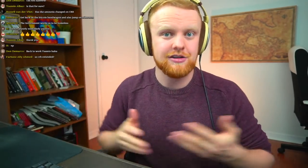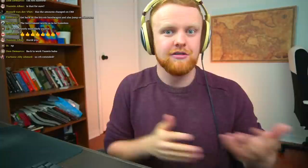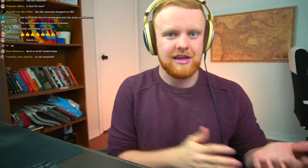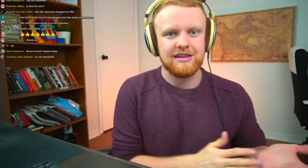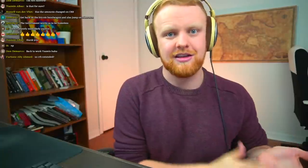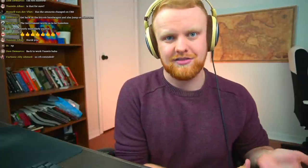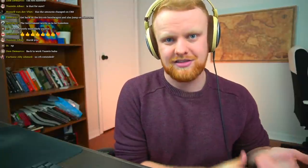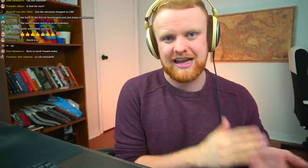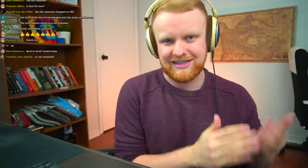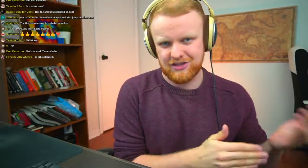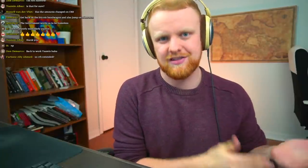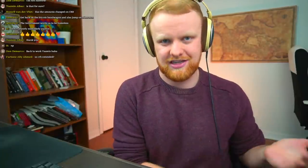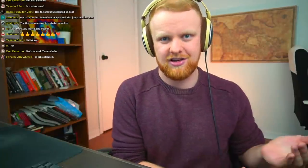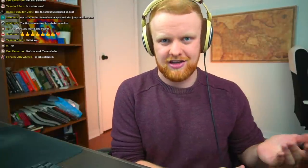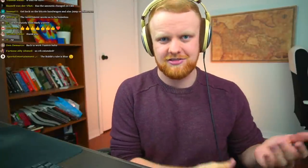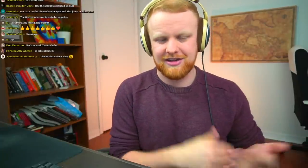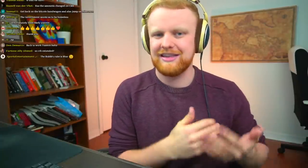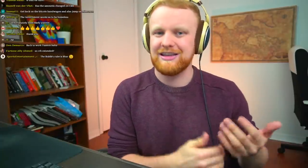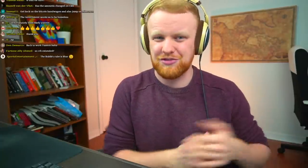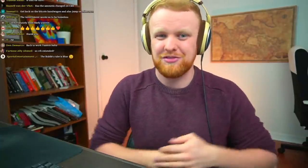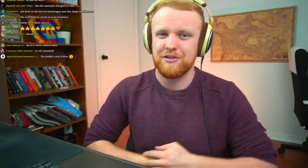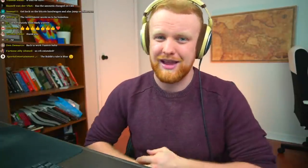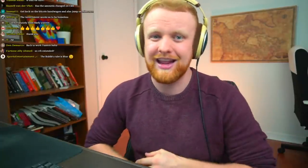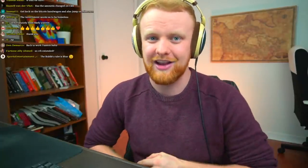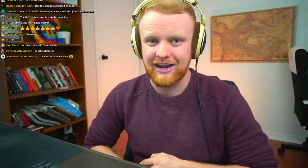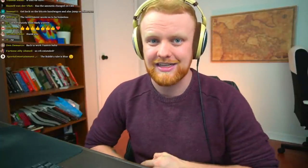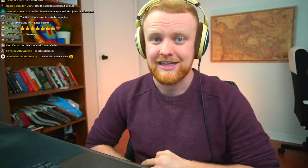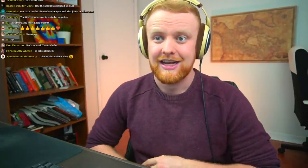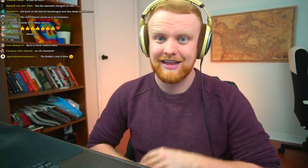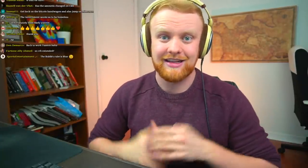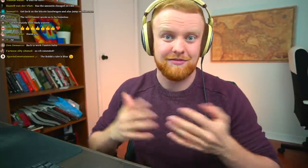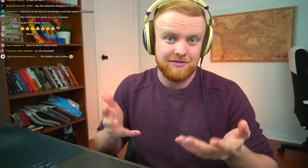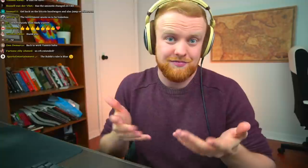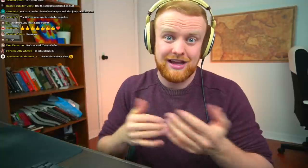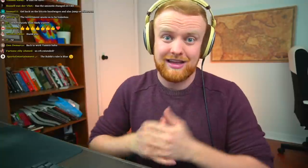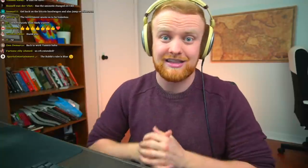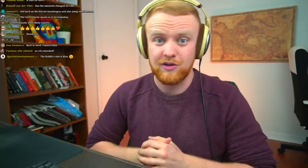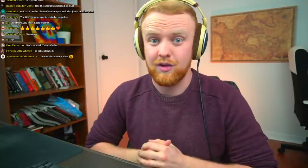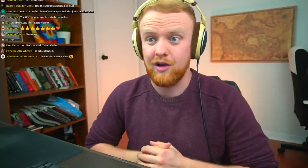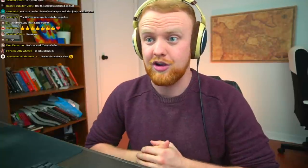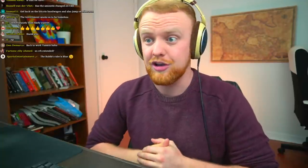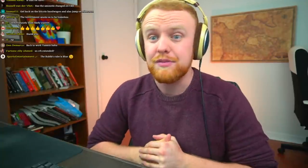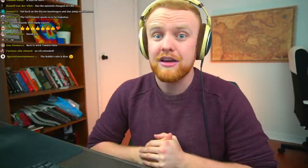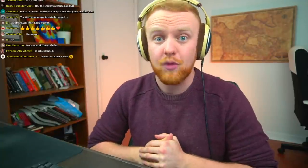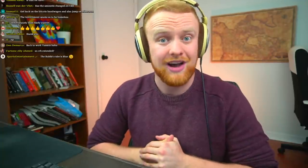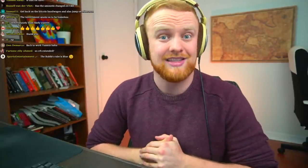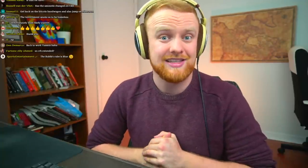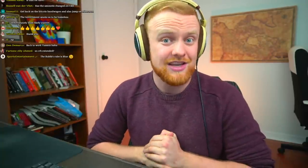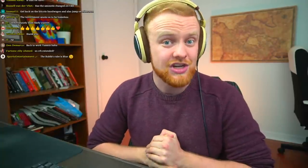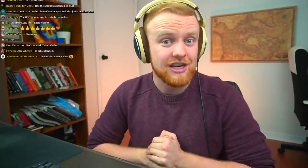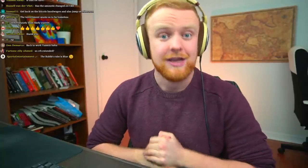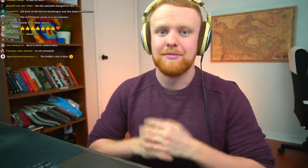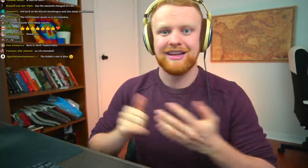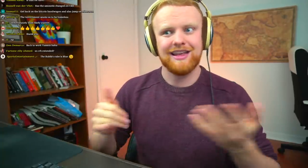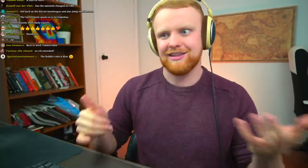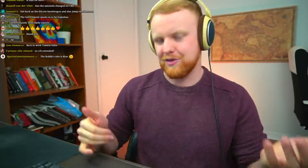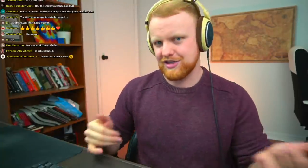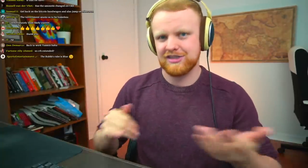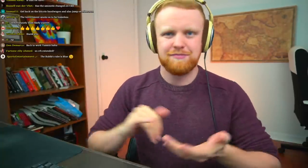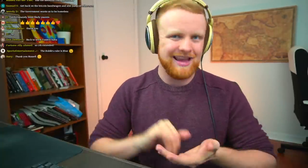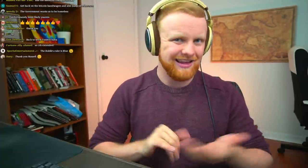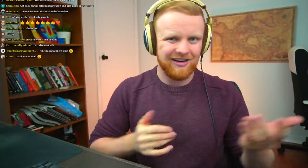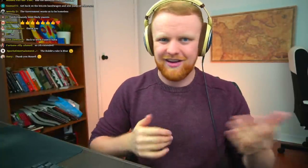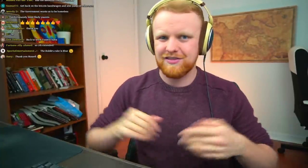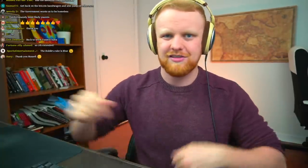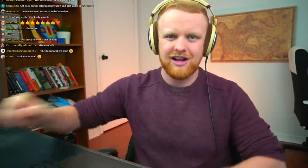is greater than the debt servicing cost, right? The interest they're paying on it. I think that that's a could be a wise decision. But again, the